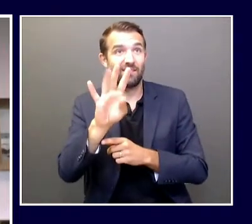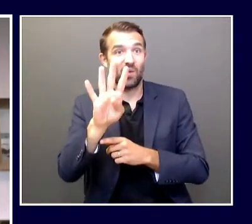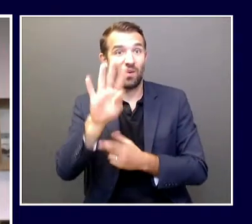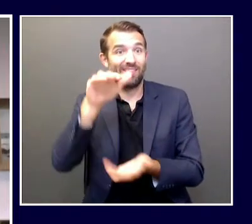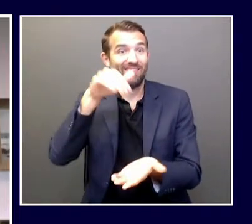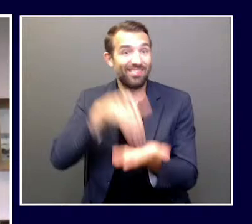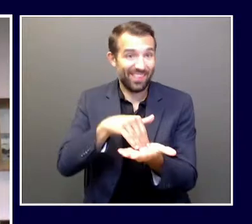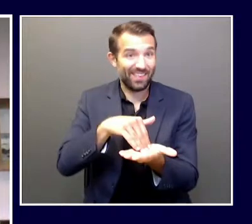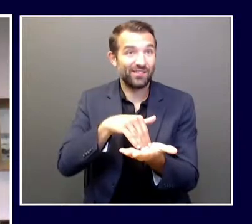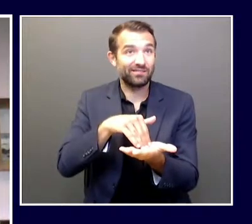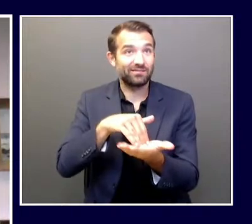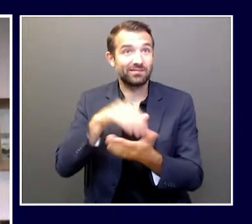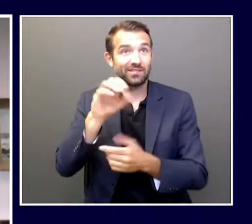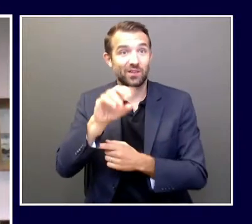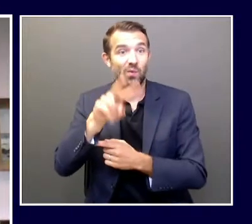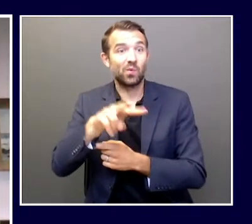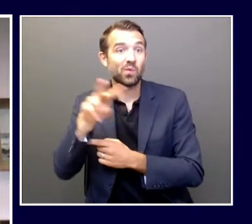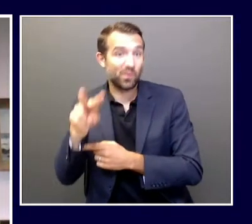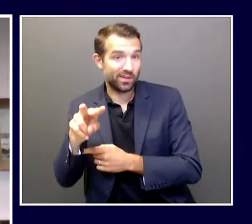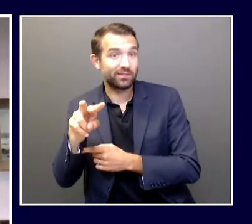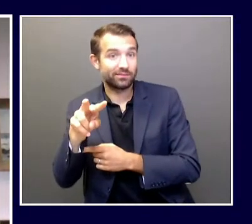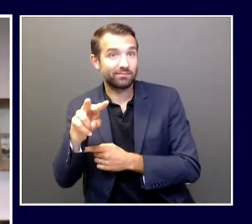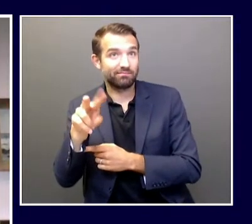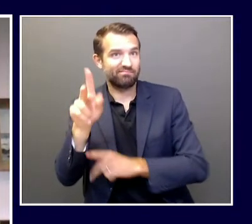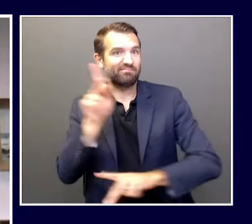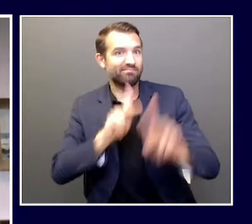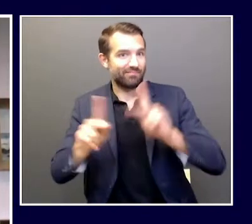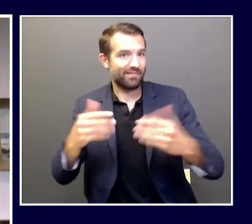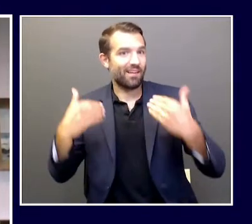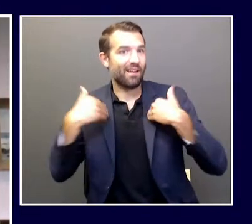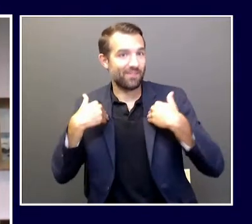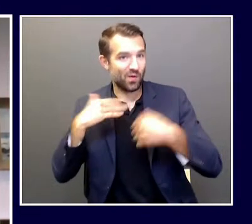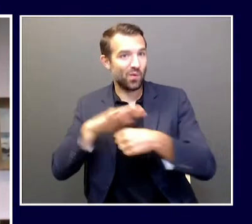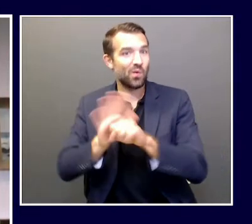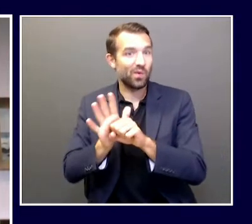74,022 cases of COVID-19. That's an increase of